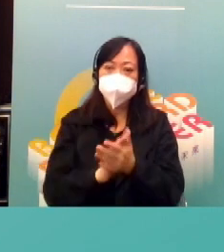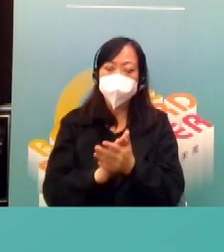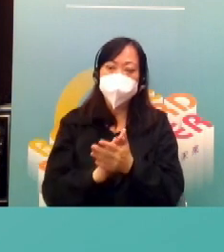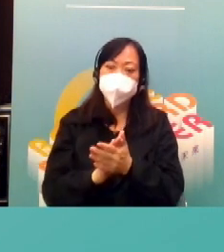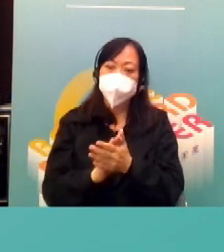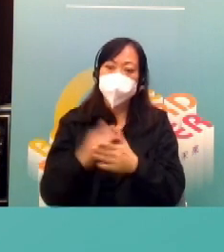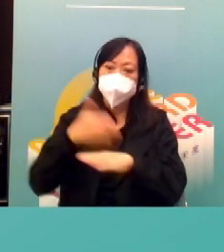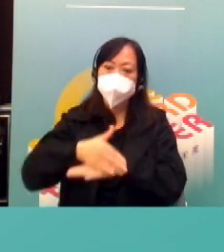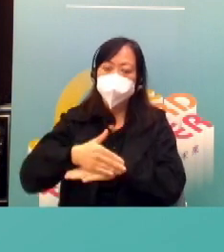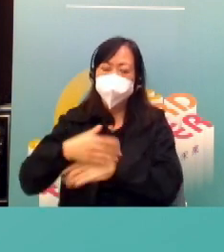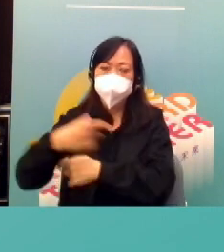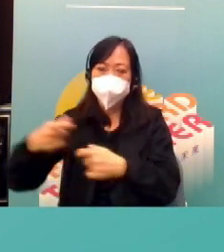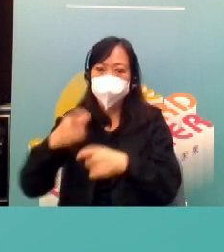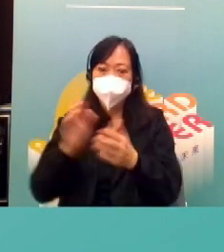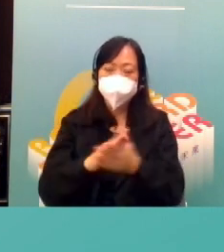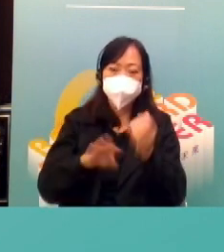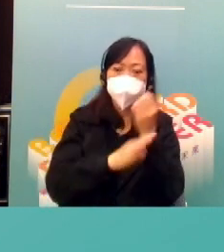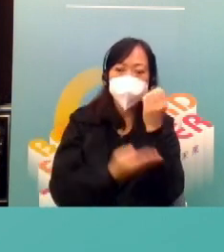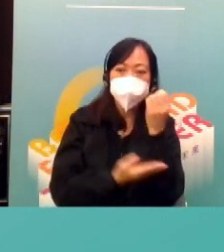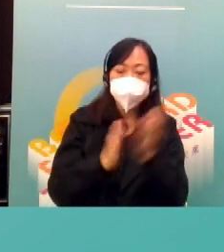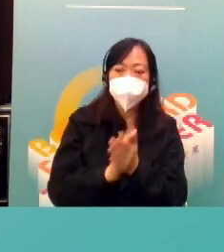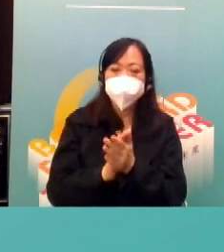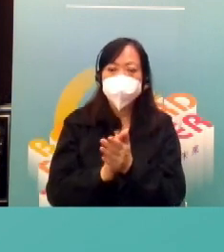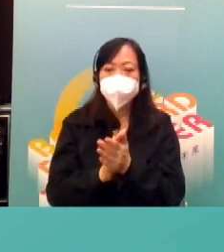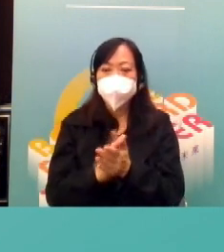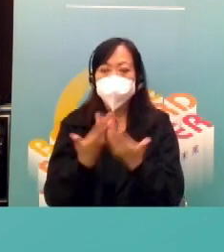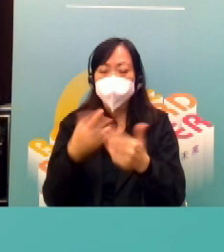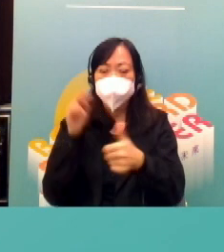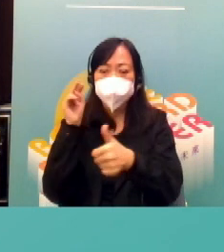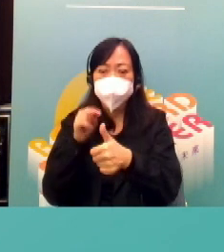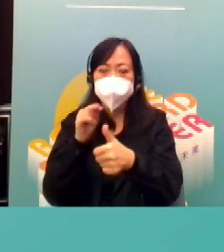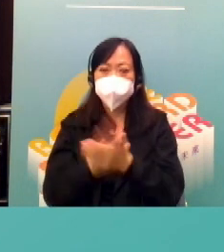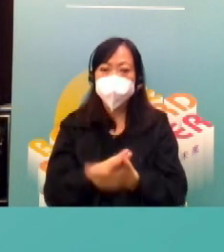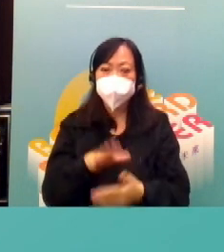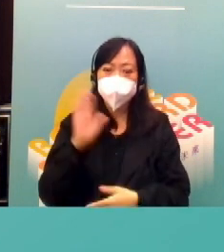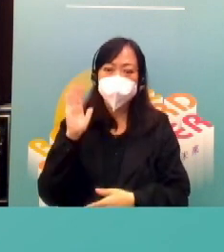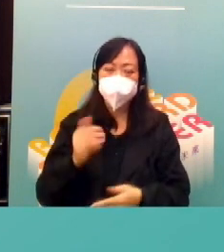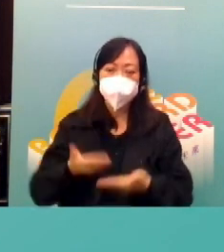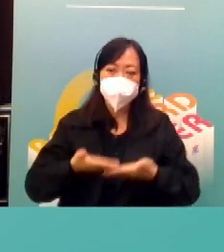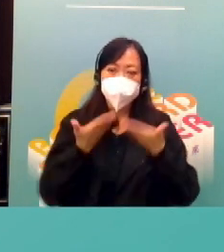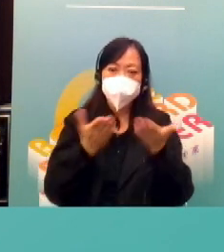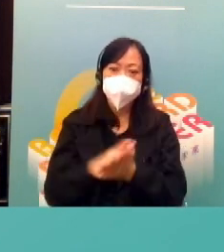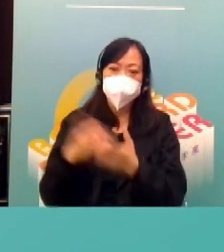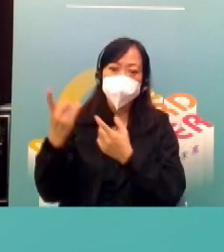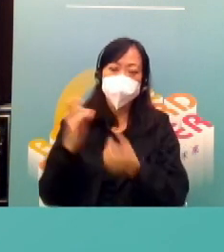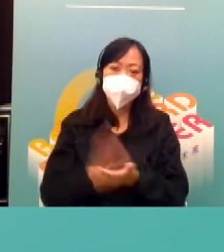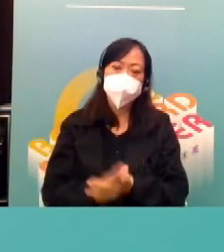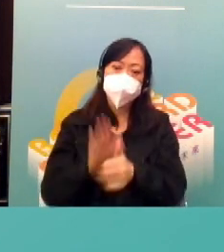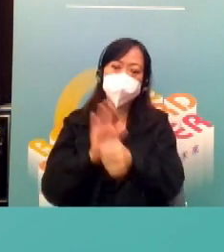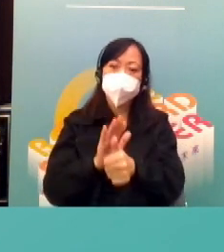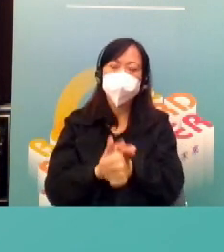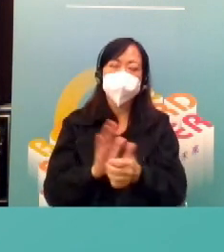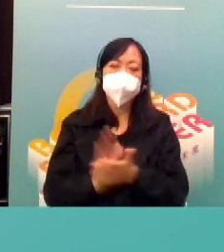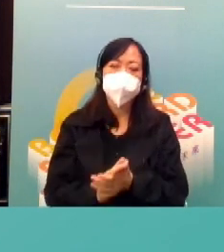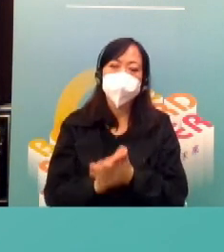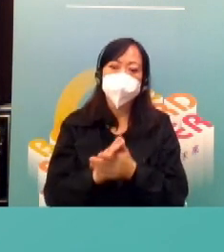inclusive business. And as a regulator as well, you can provide fiscal incentives. So we worked with the Thailand government on a royal decree to reduce the